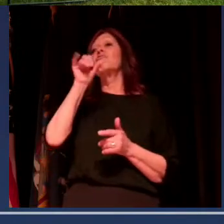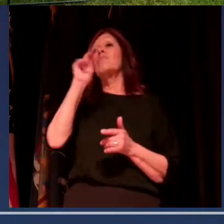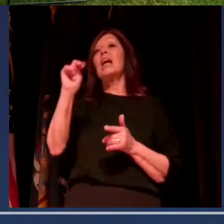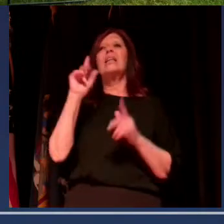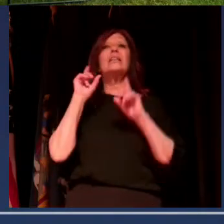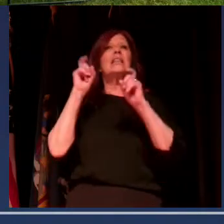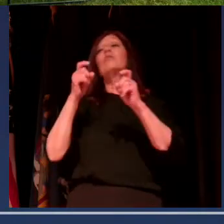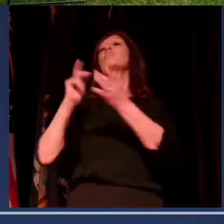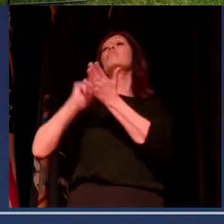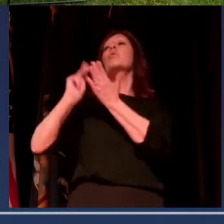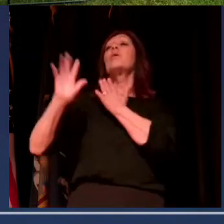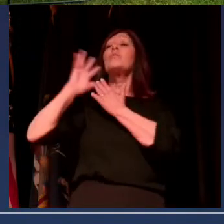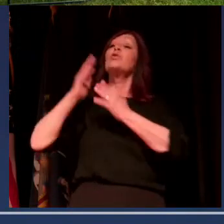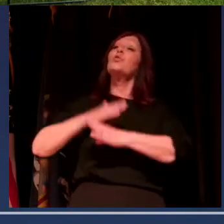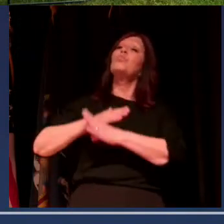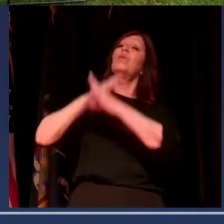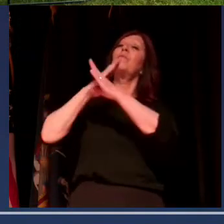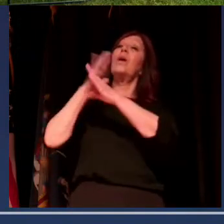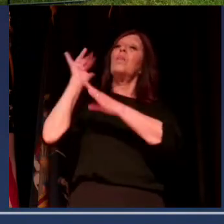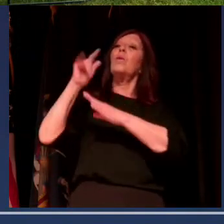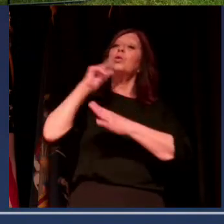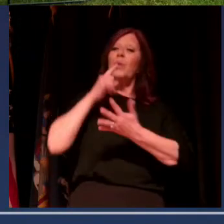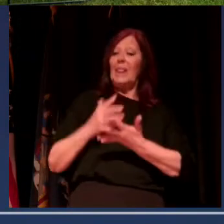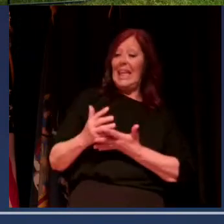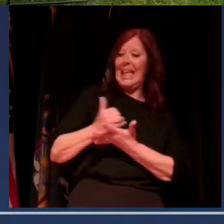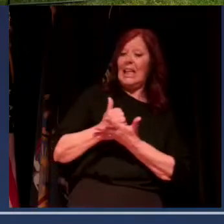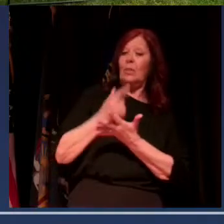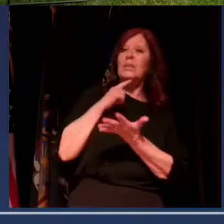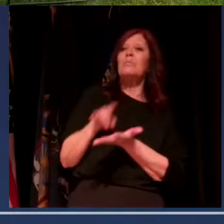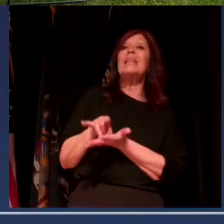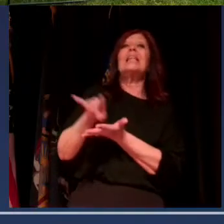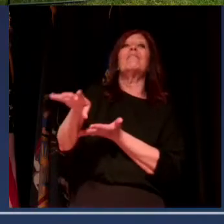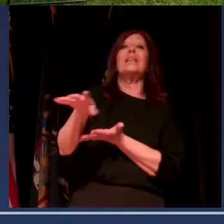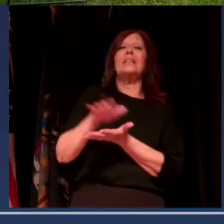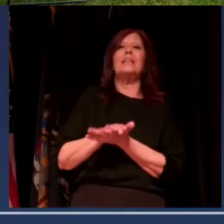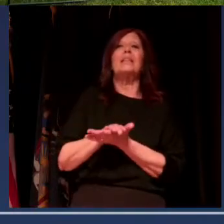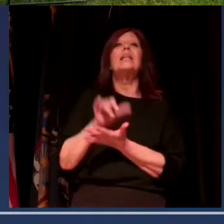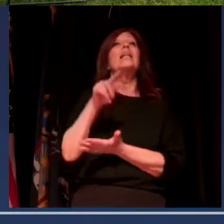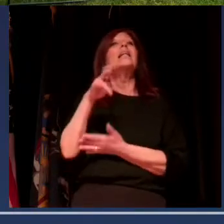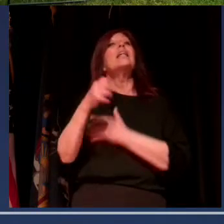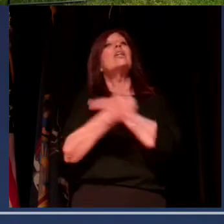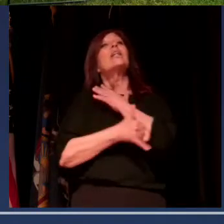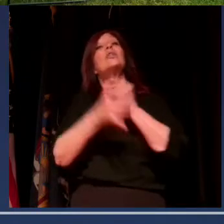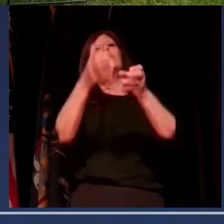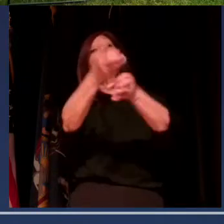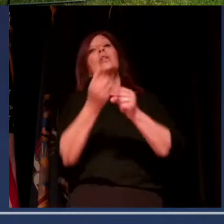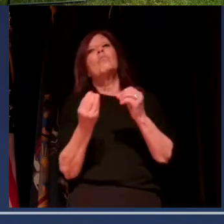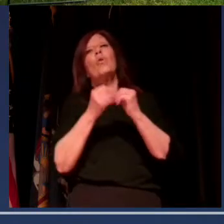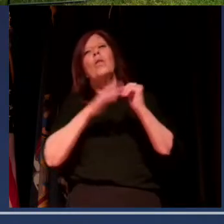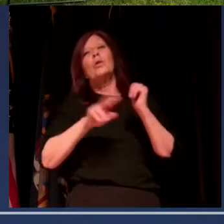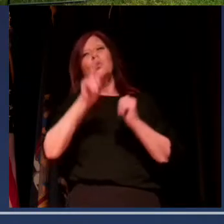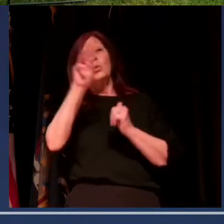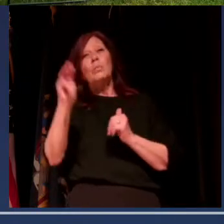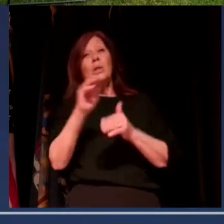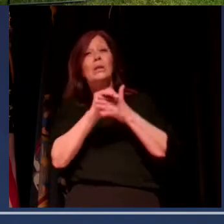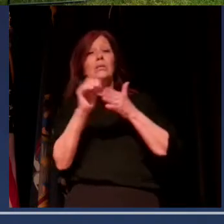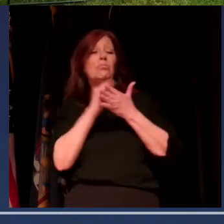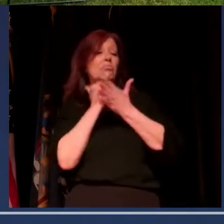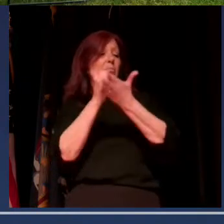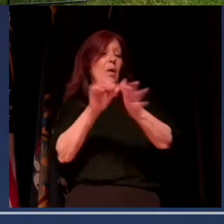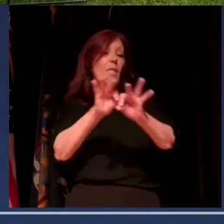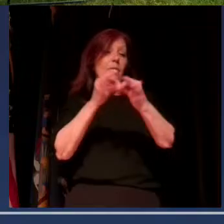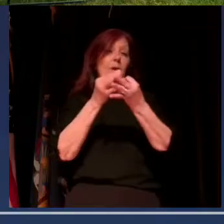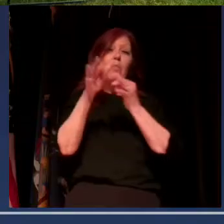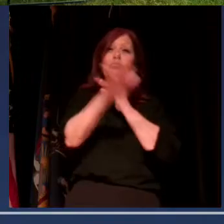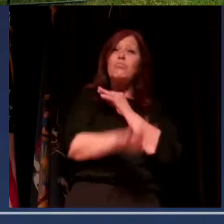program passed, prevent those with incomes from being evicted. Erie County received more than $2 million to help families across the